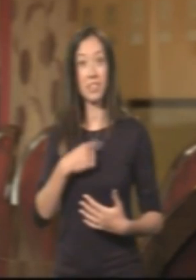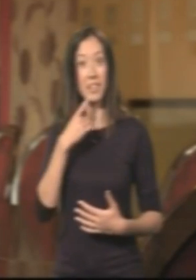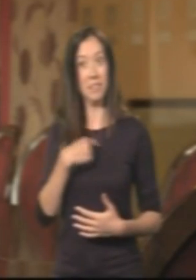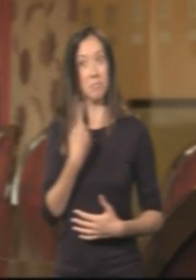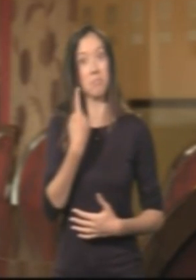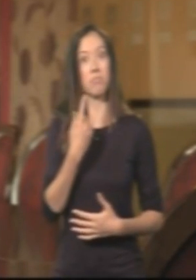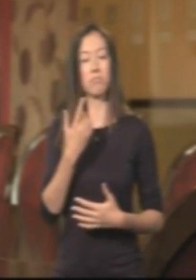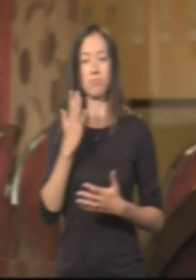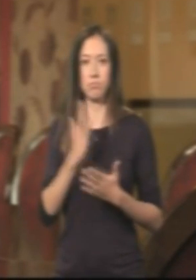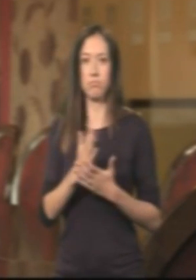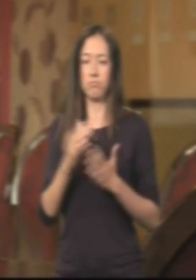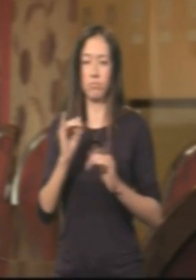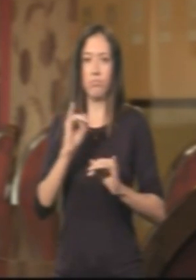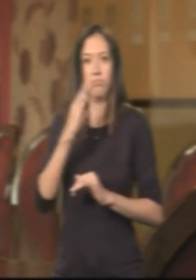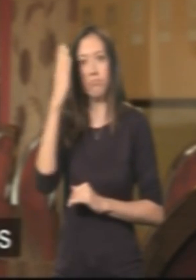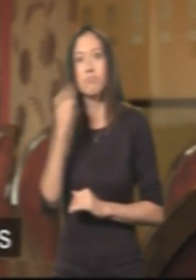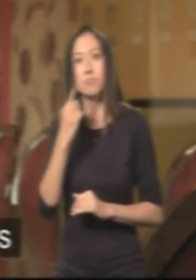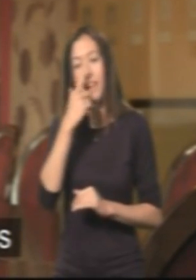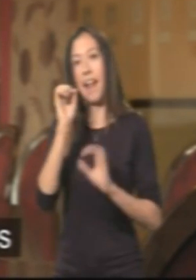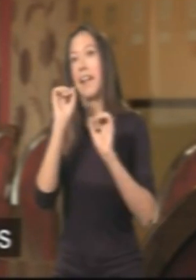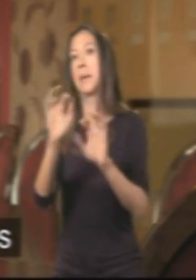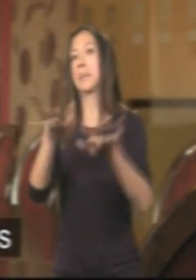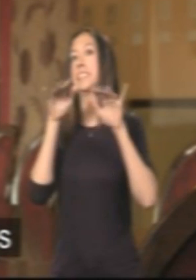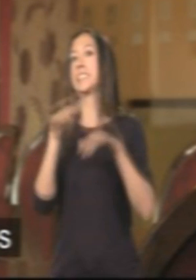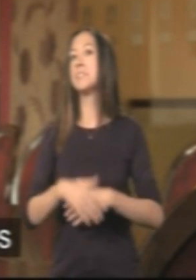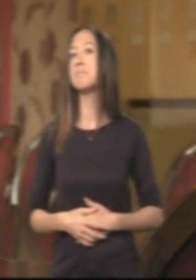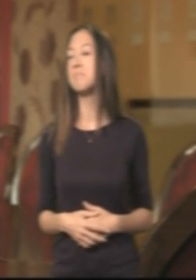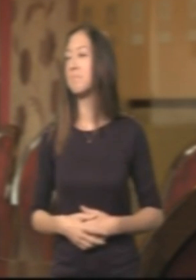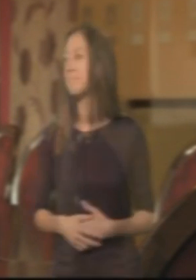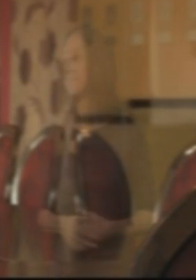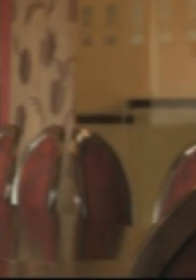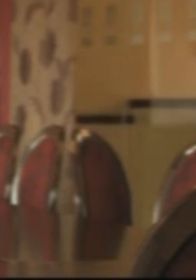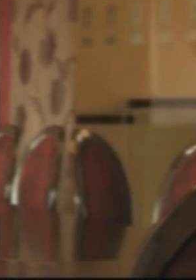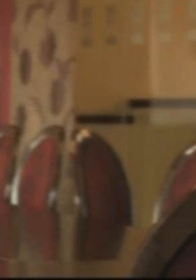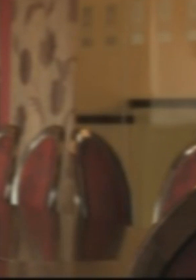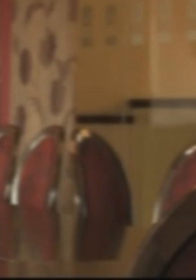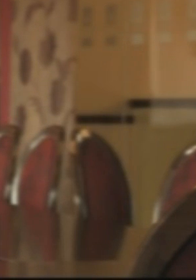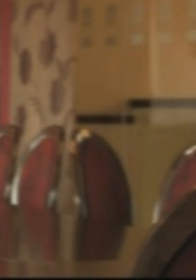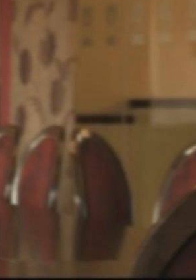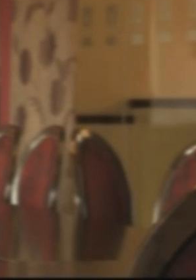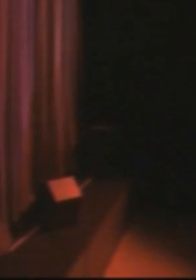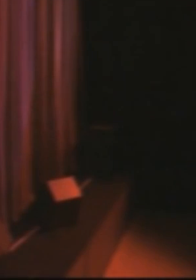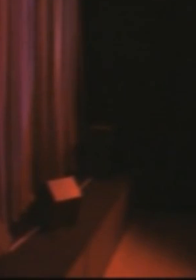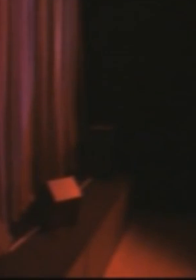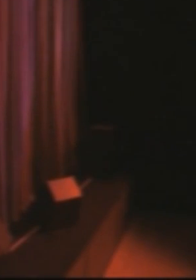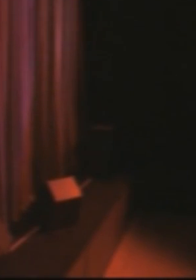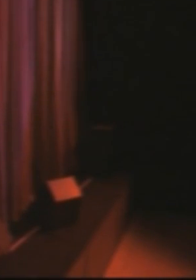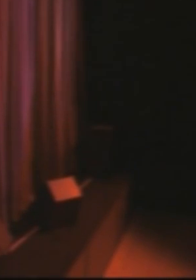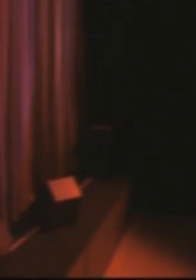As far as I know, I'm the only guy who has extremely hard to hear and difficulties and is able to actually do hypnosis.